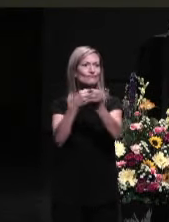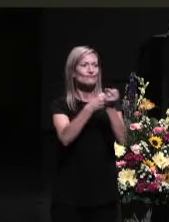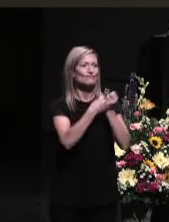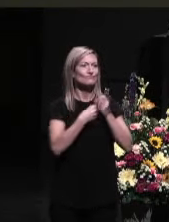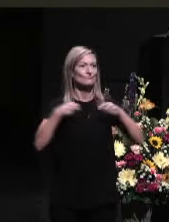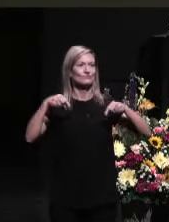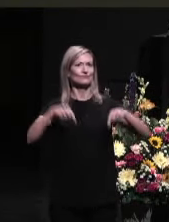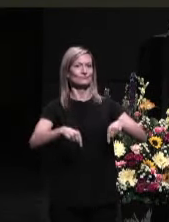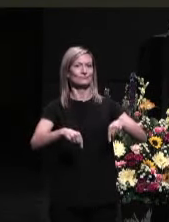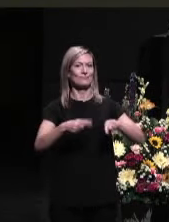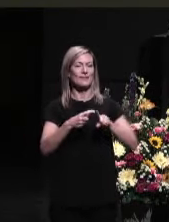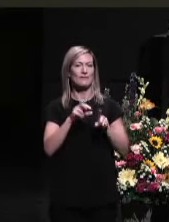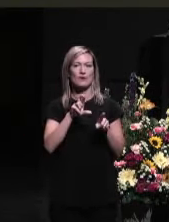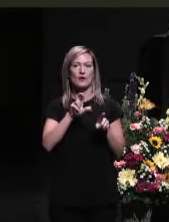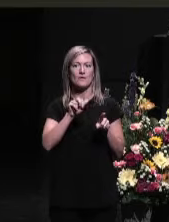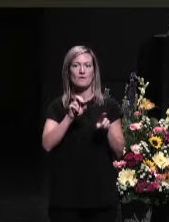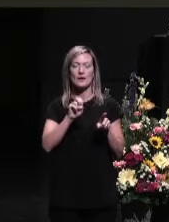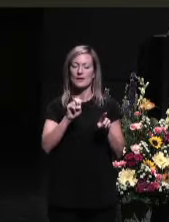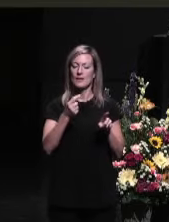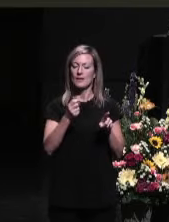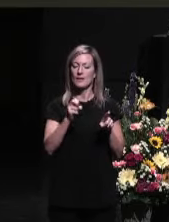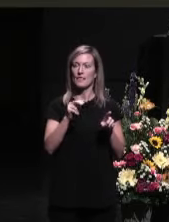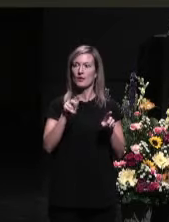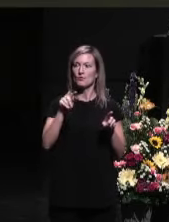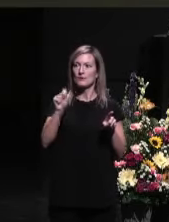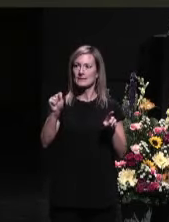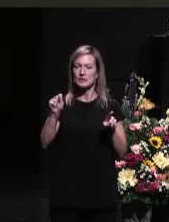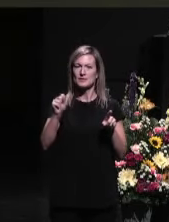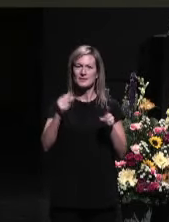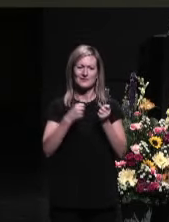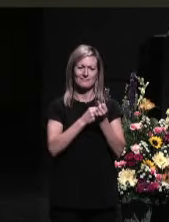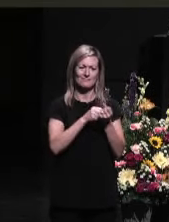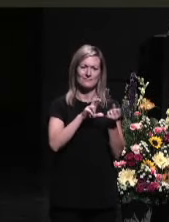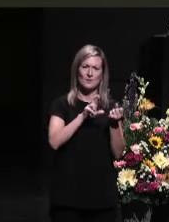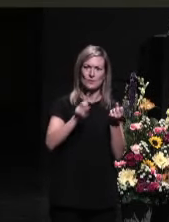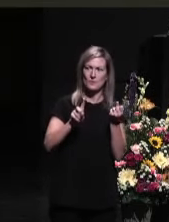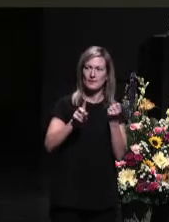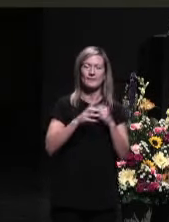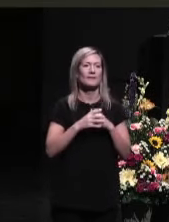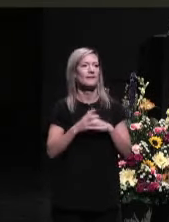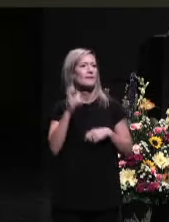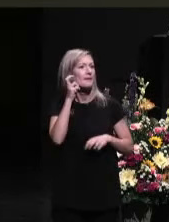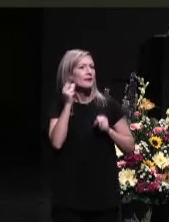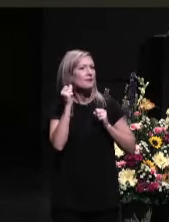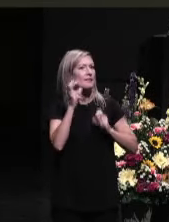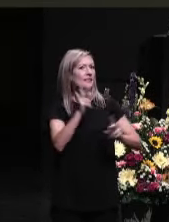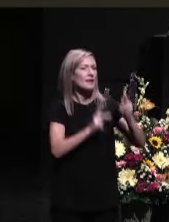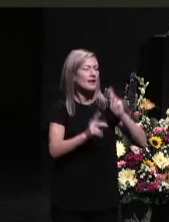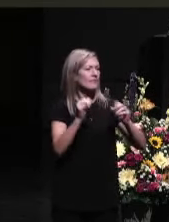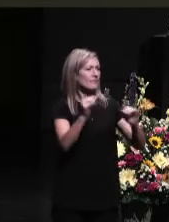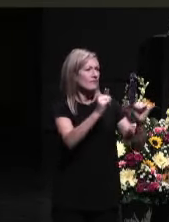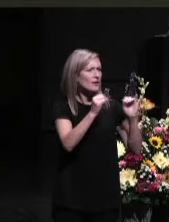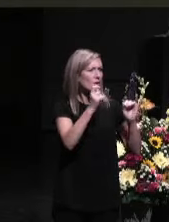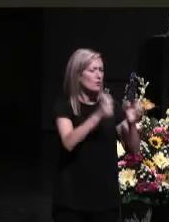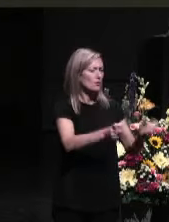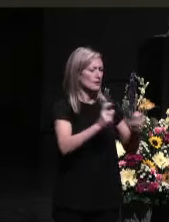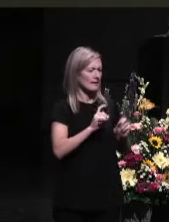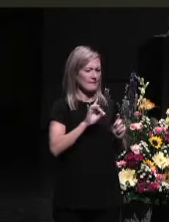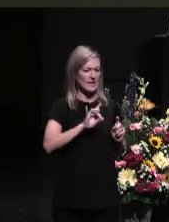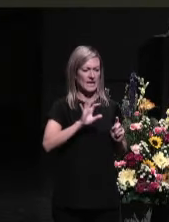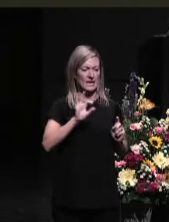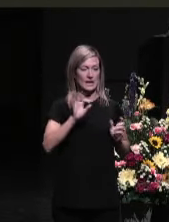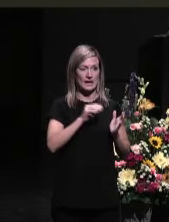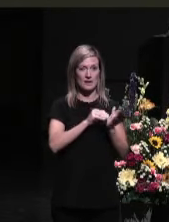R1. I've also never heard more individuals, when I think about the campaign that gave, Pat, correct me if I'm wrong, $89 million of